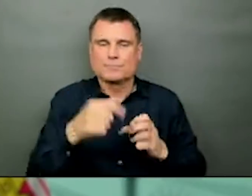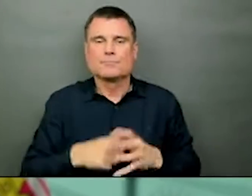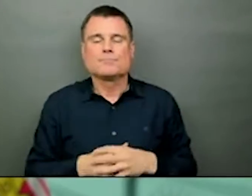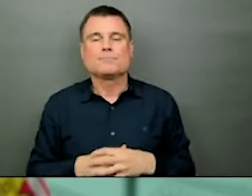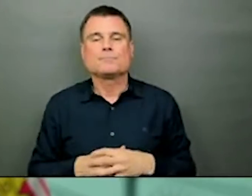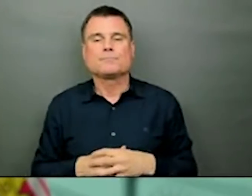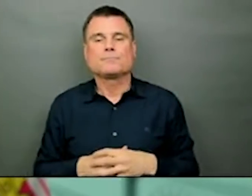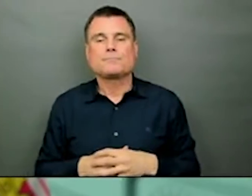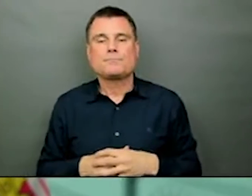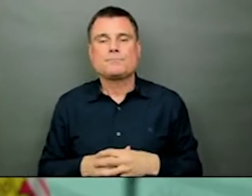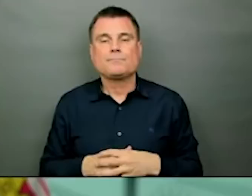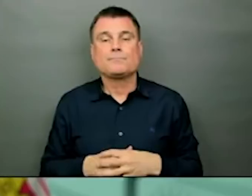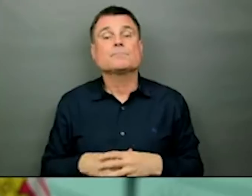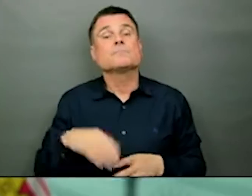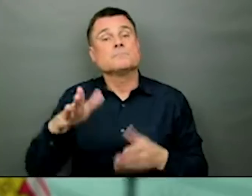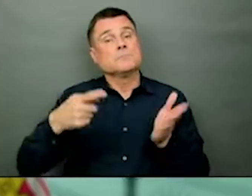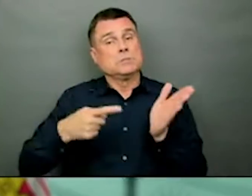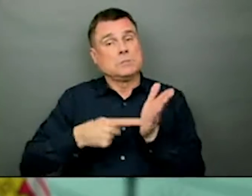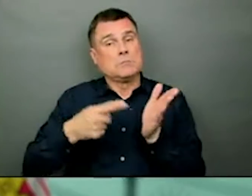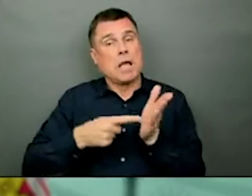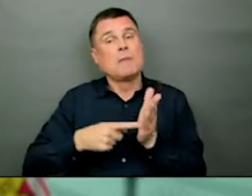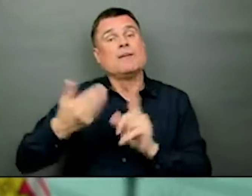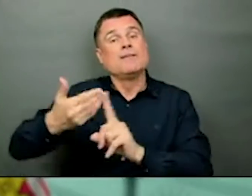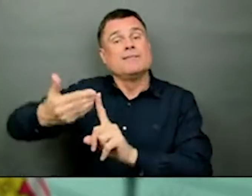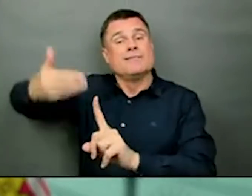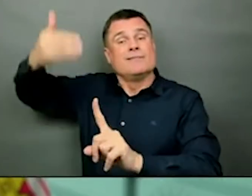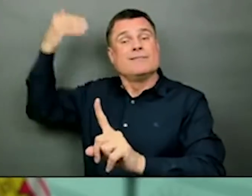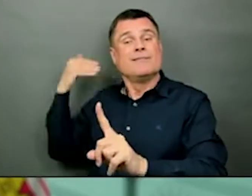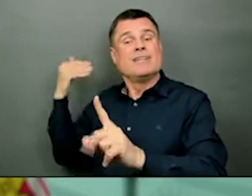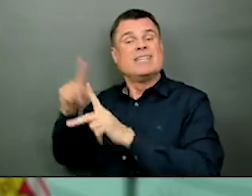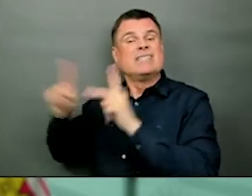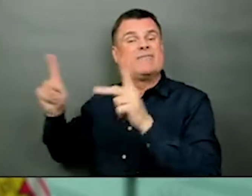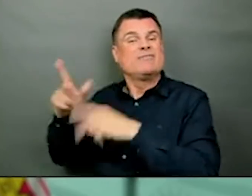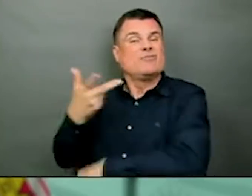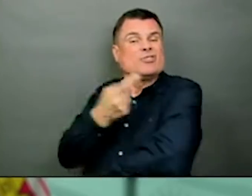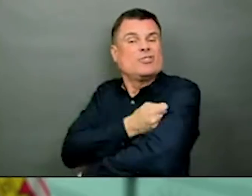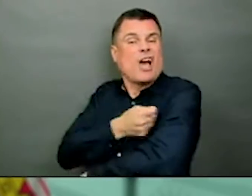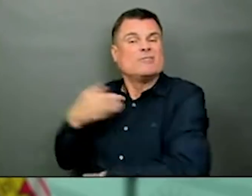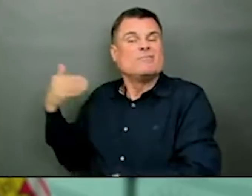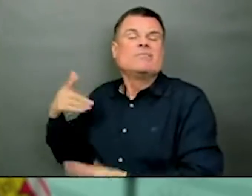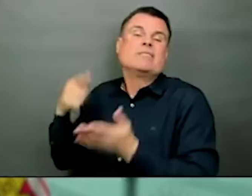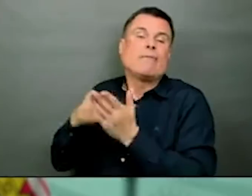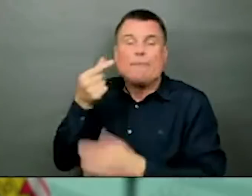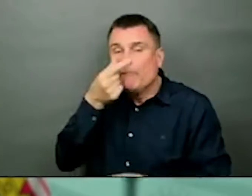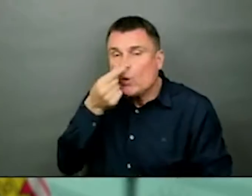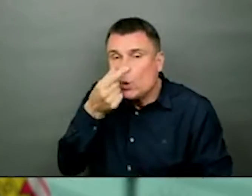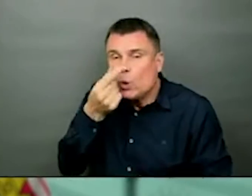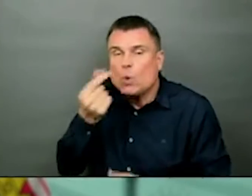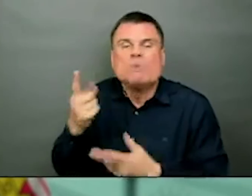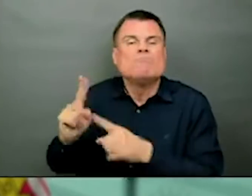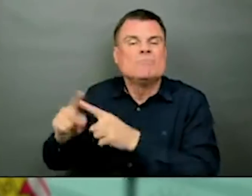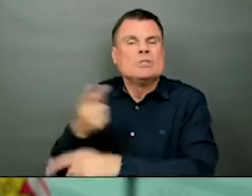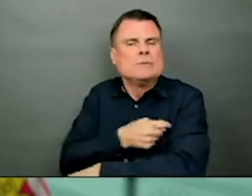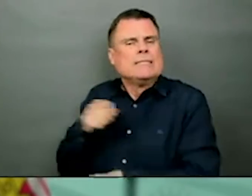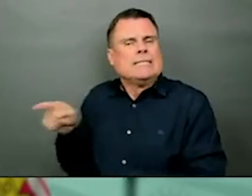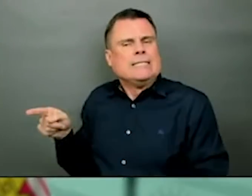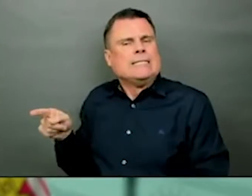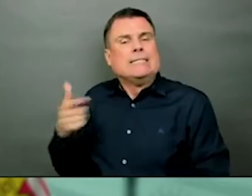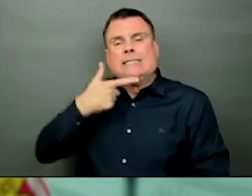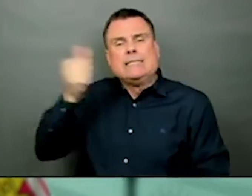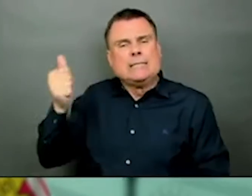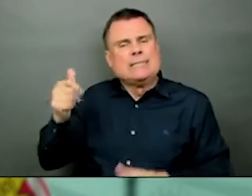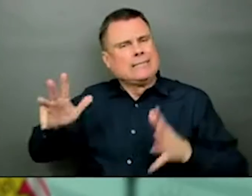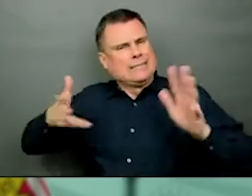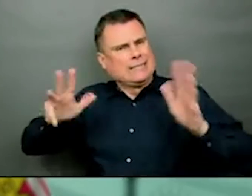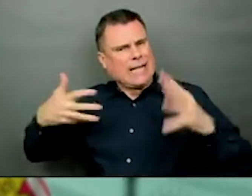not a population that always responds particularly well to vaccines. So this is actually an extremely good finding for us. We have